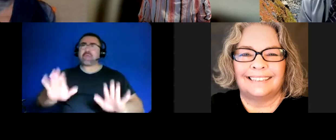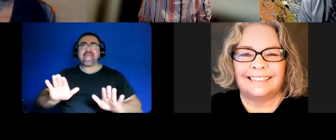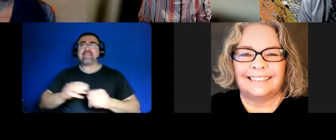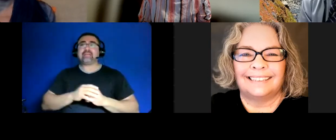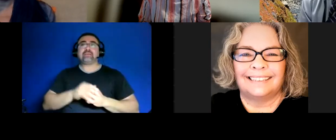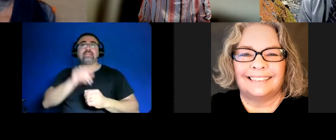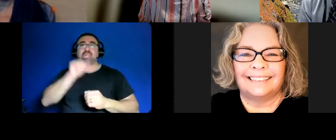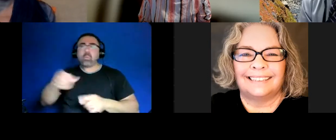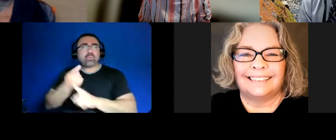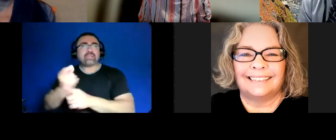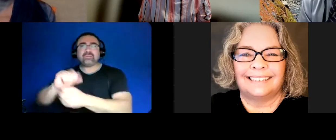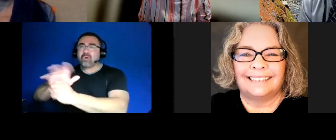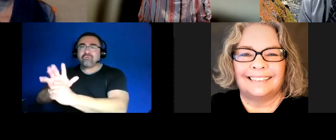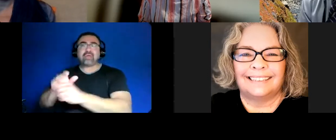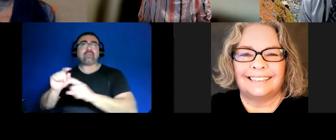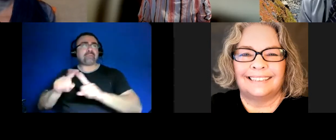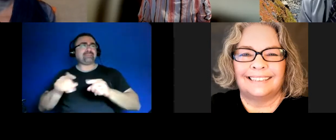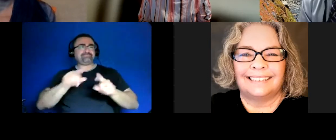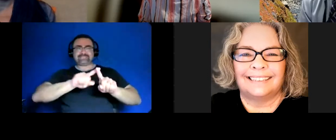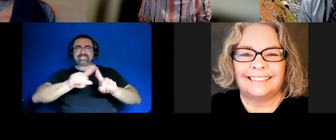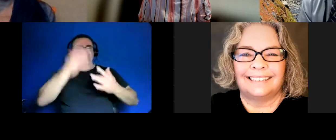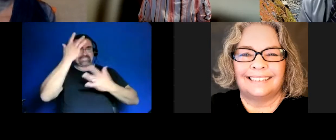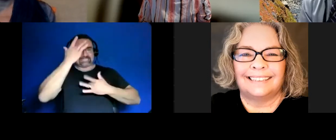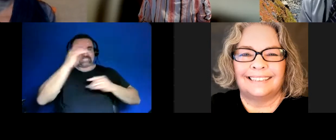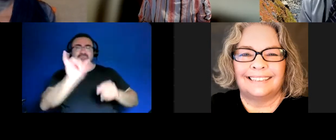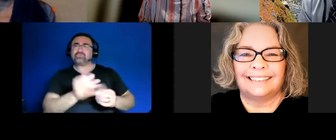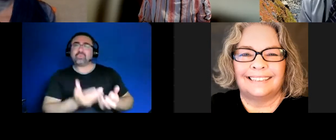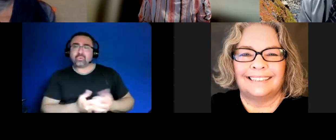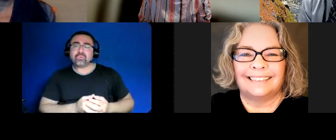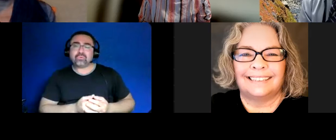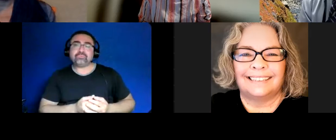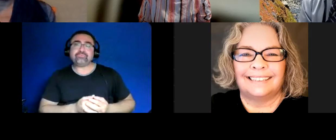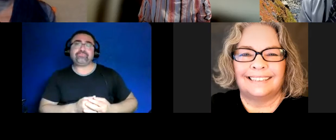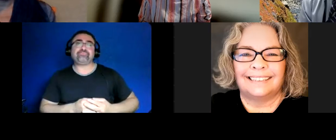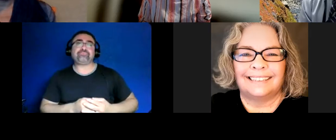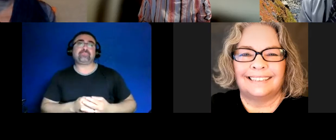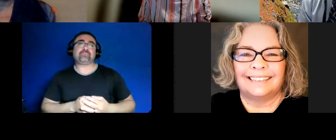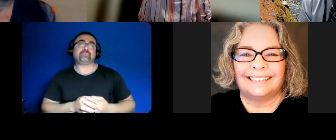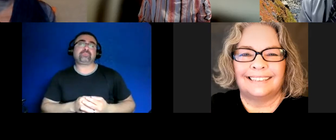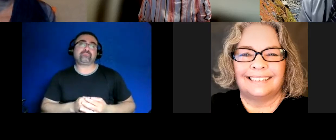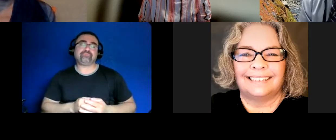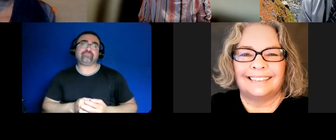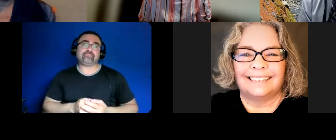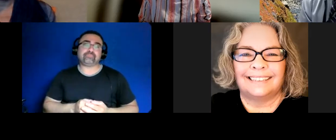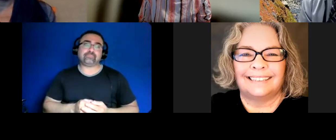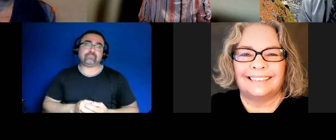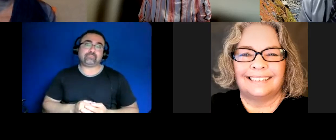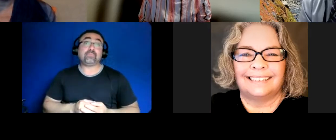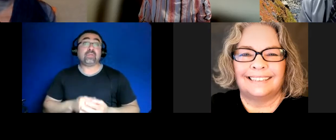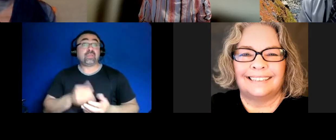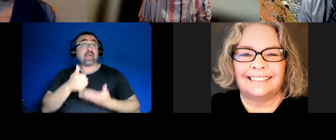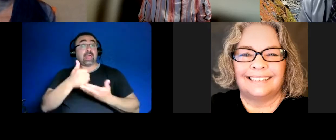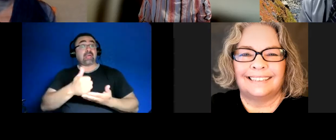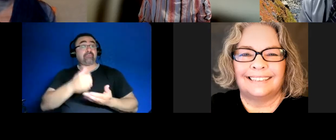just COVID, but a lot of other diseases as well. And that will decrease